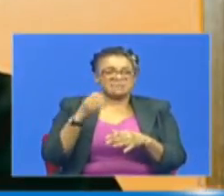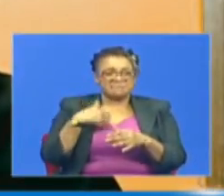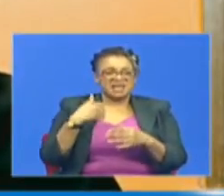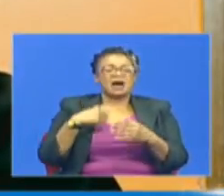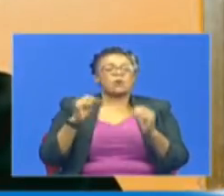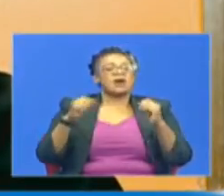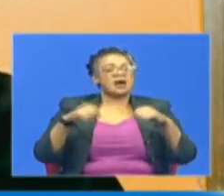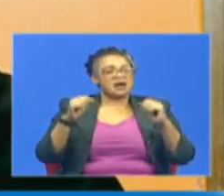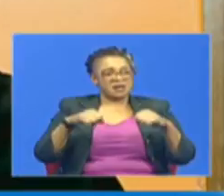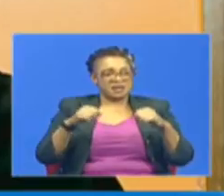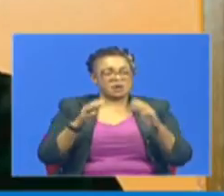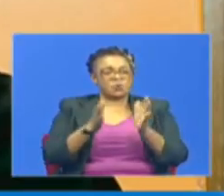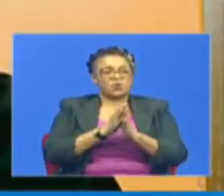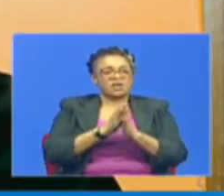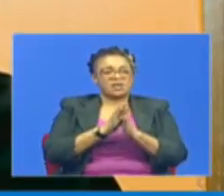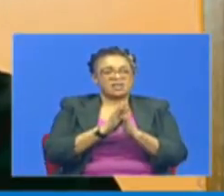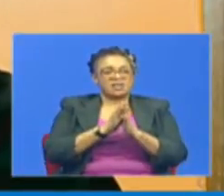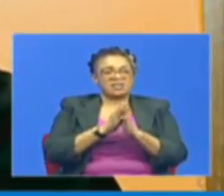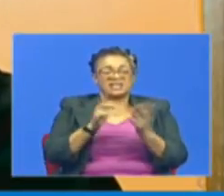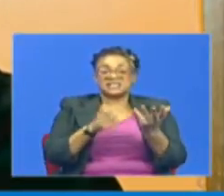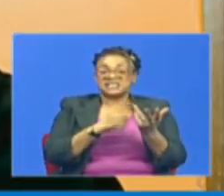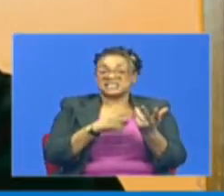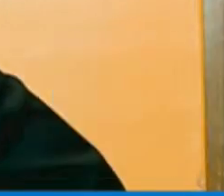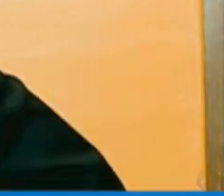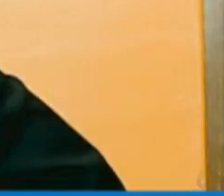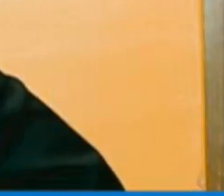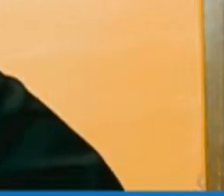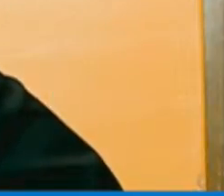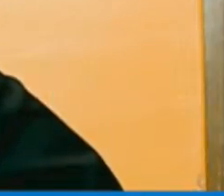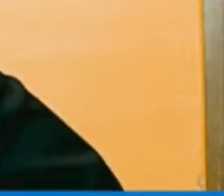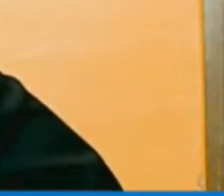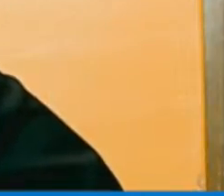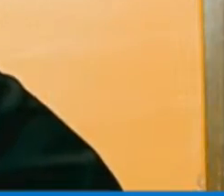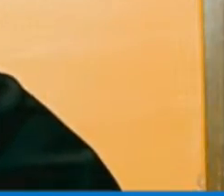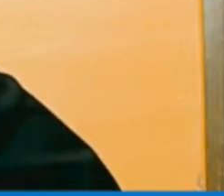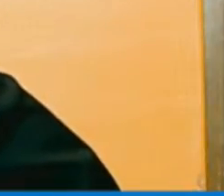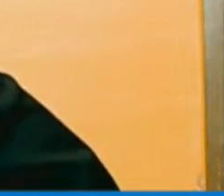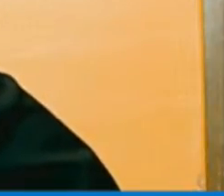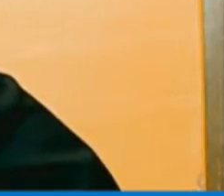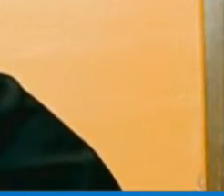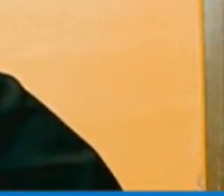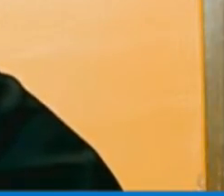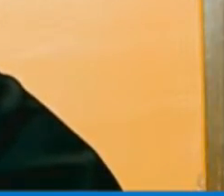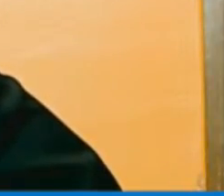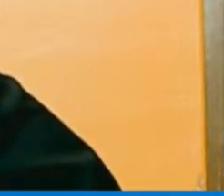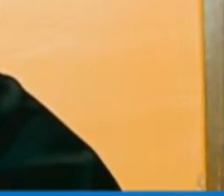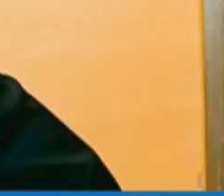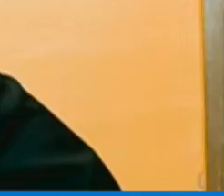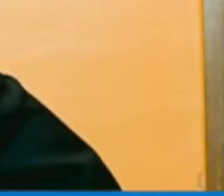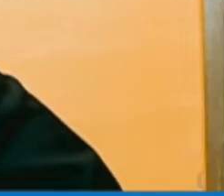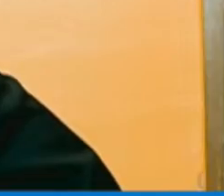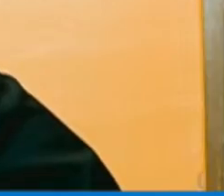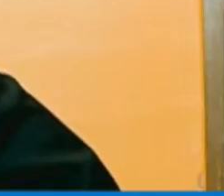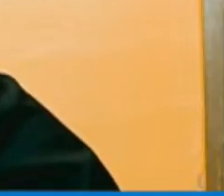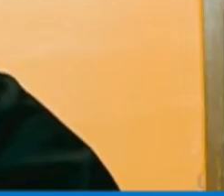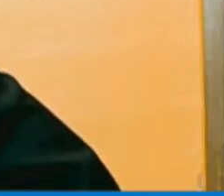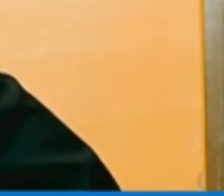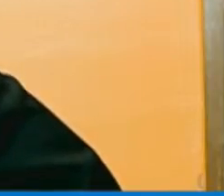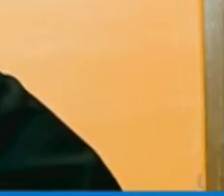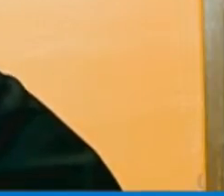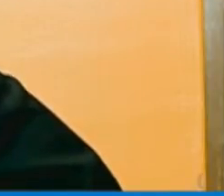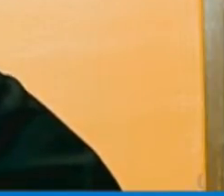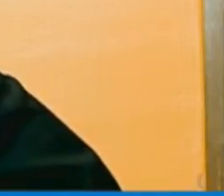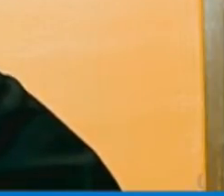with the Ipsos statistics. And I want to say at the outset that DTB has been on the forefront